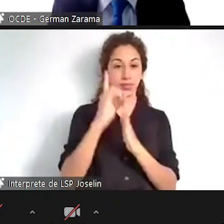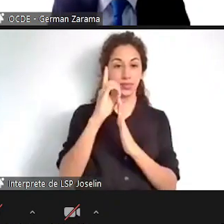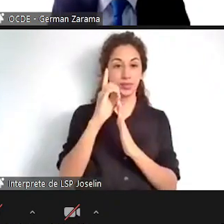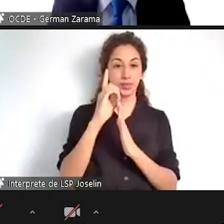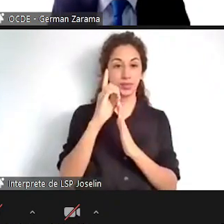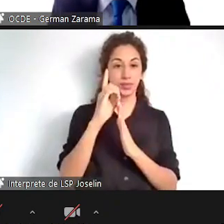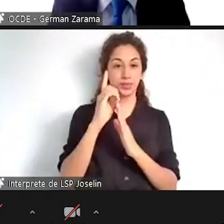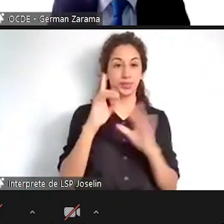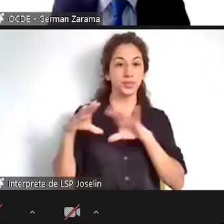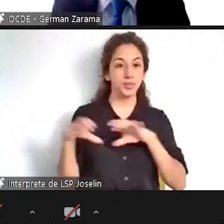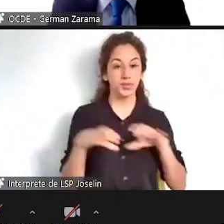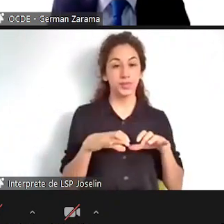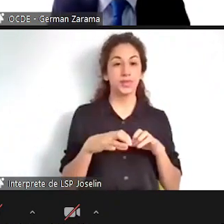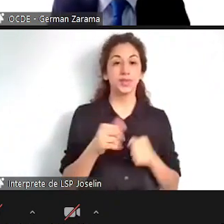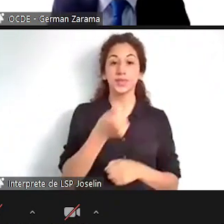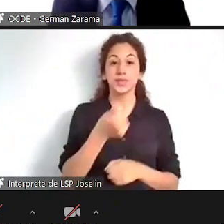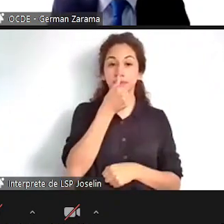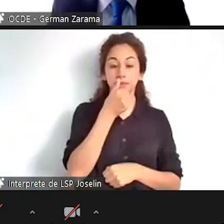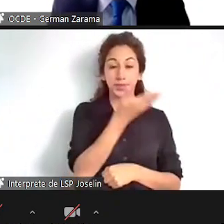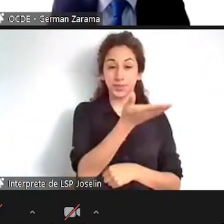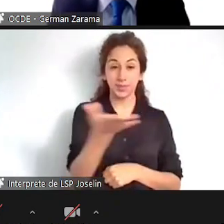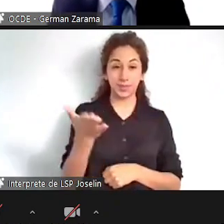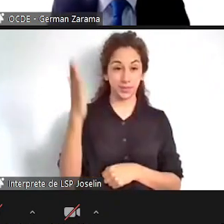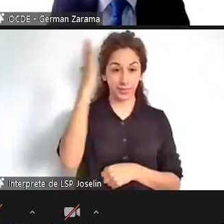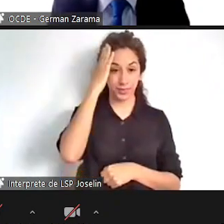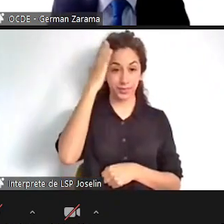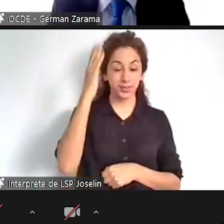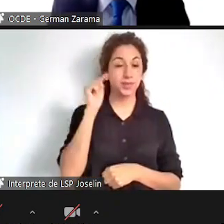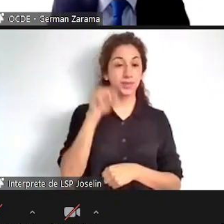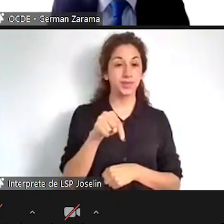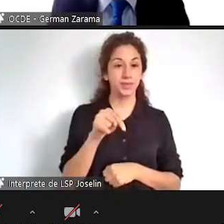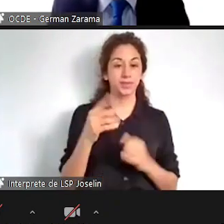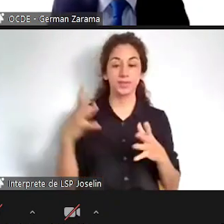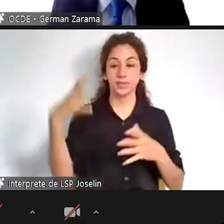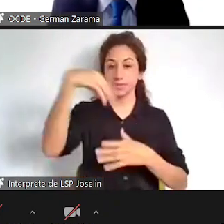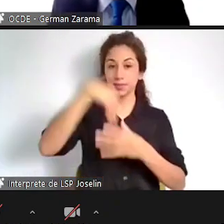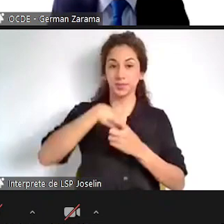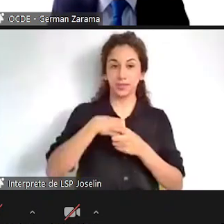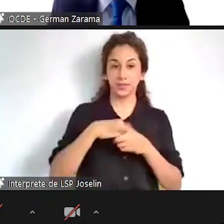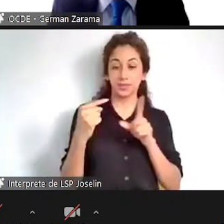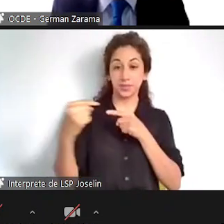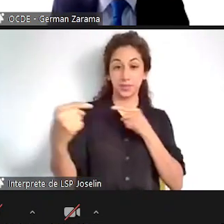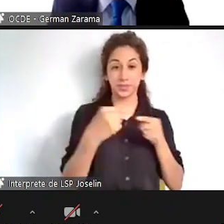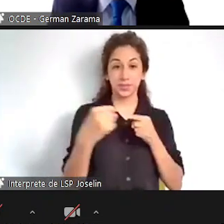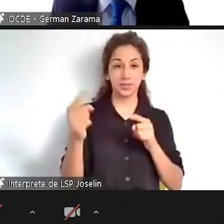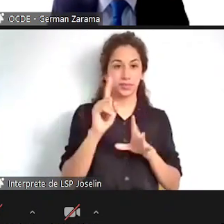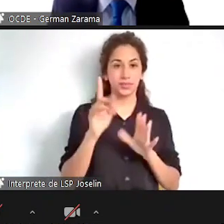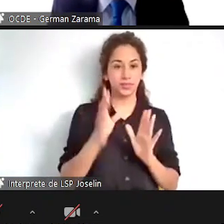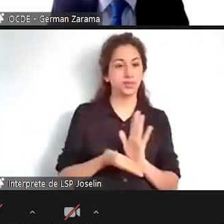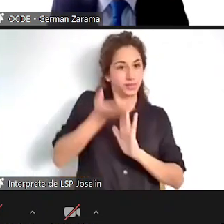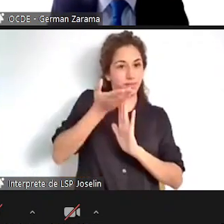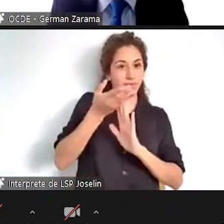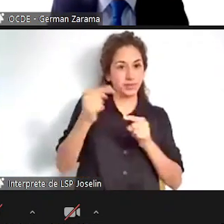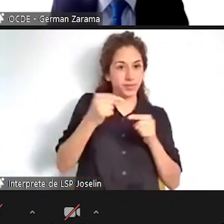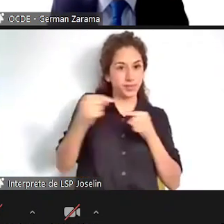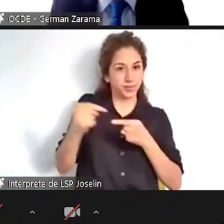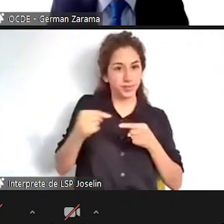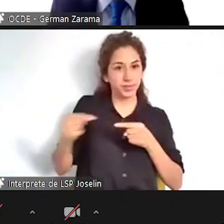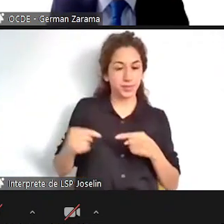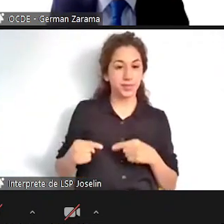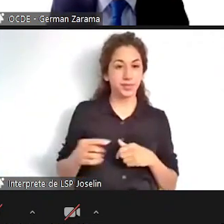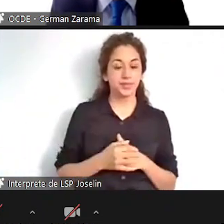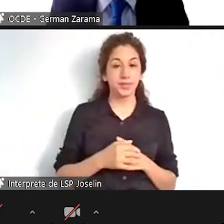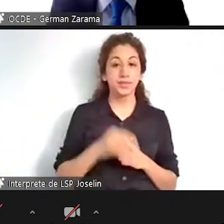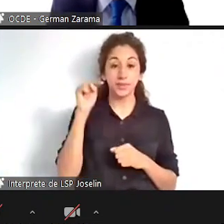development of the private activity that you know is in markets that are not even competitive